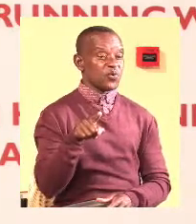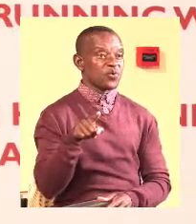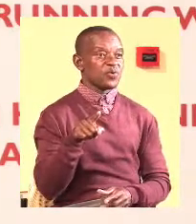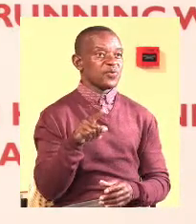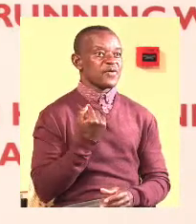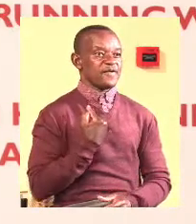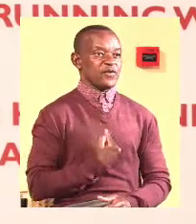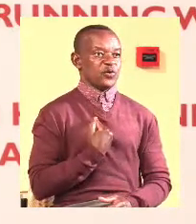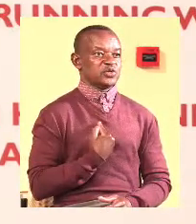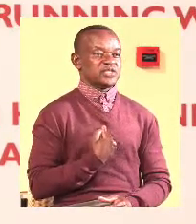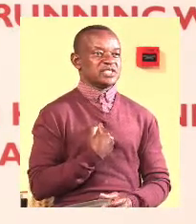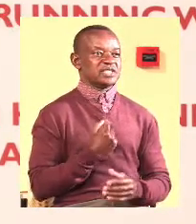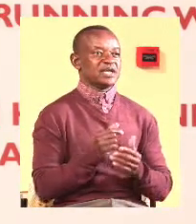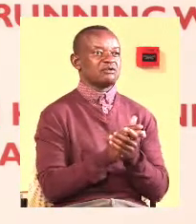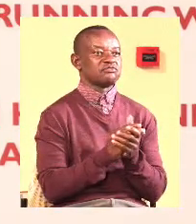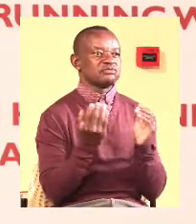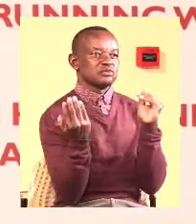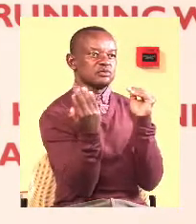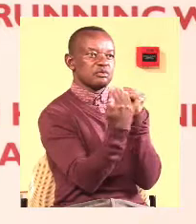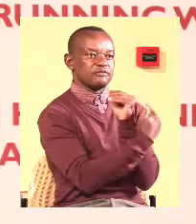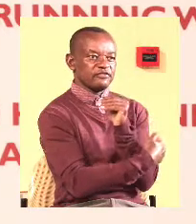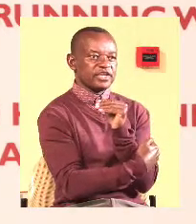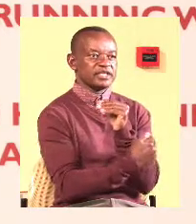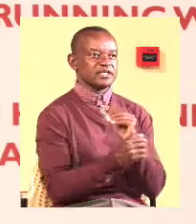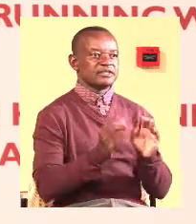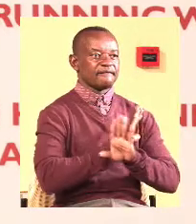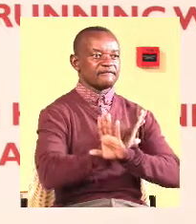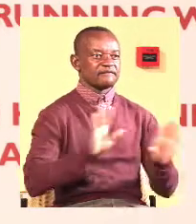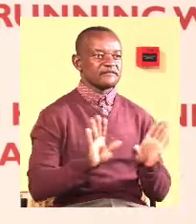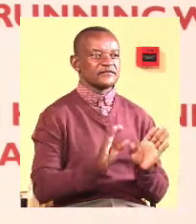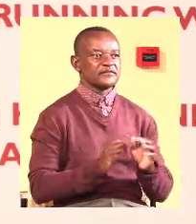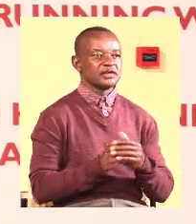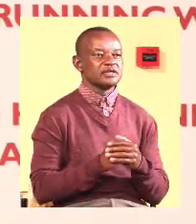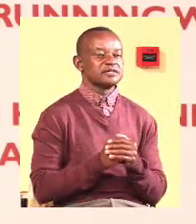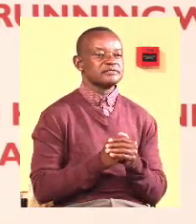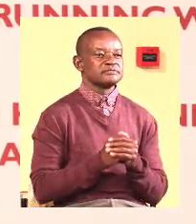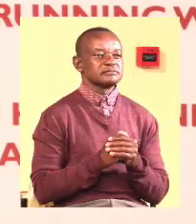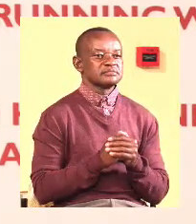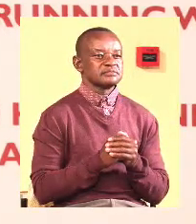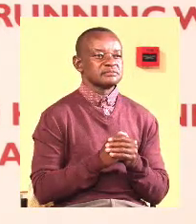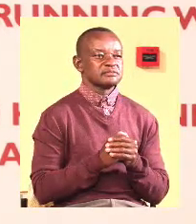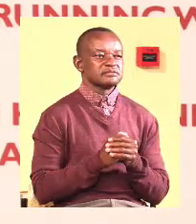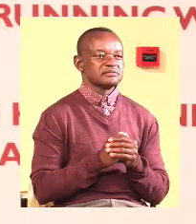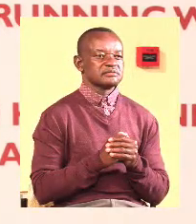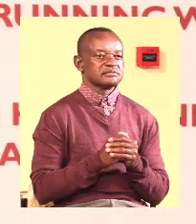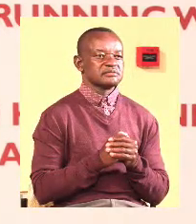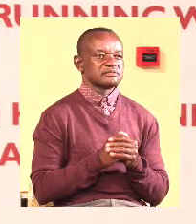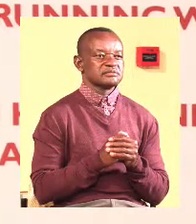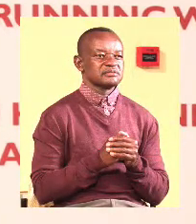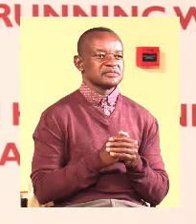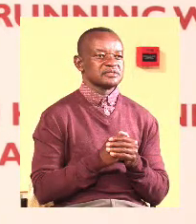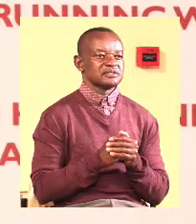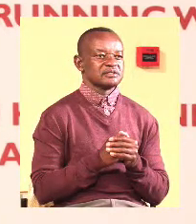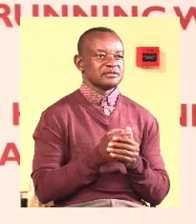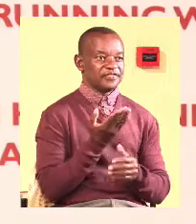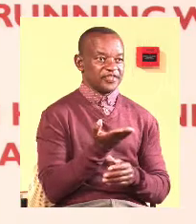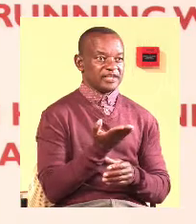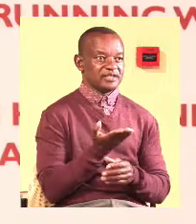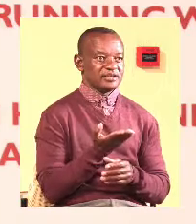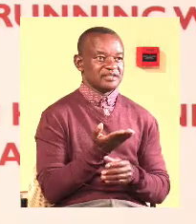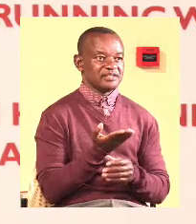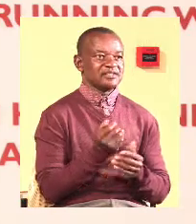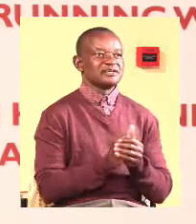to reconsider that one as well. So this is what we want to communicate to our communities. Thank